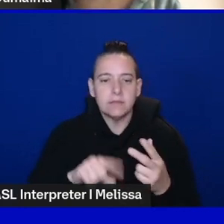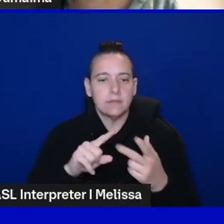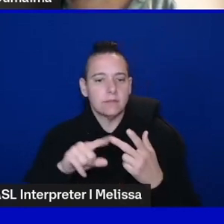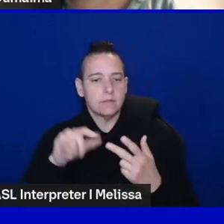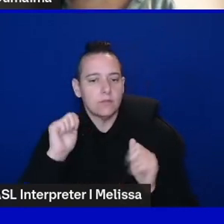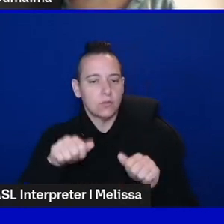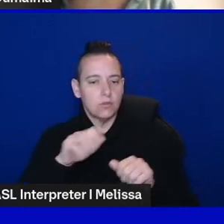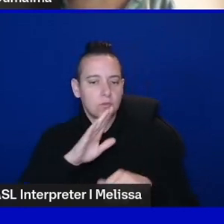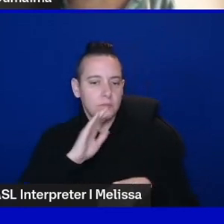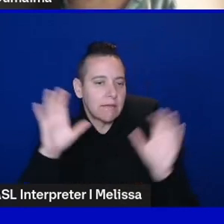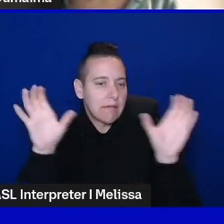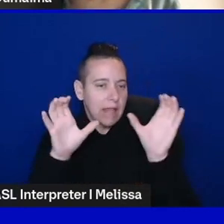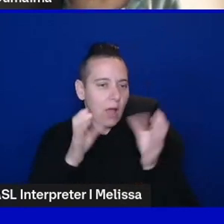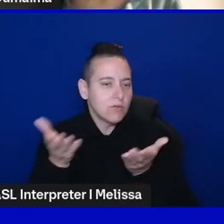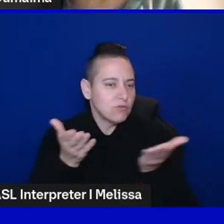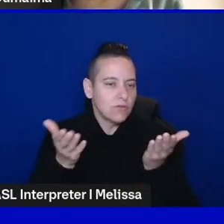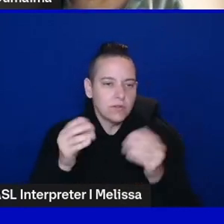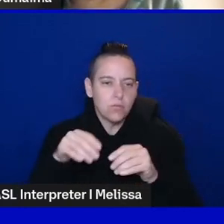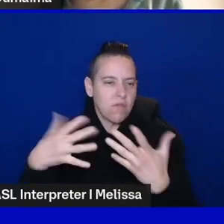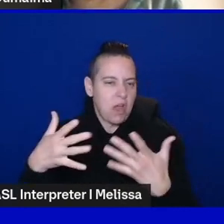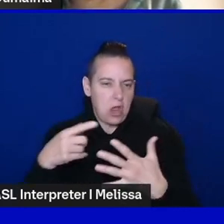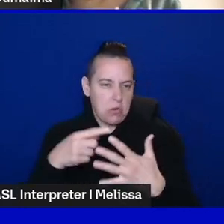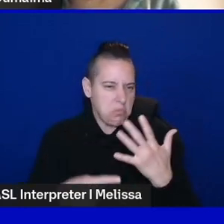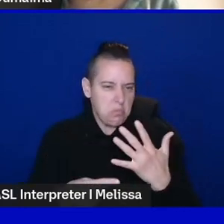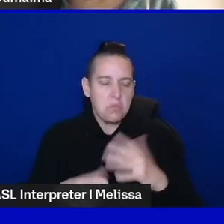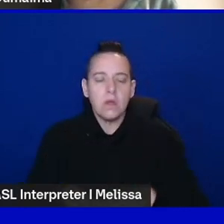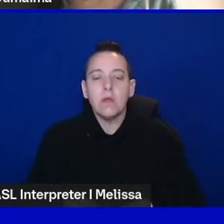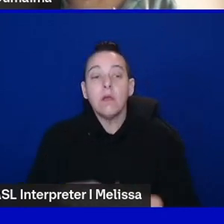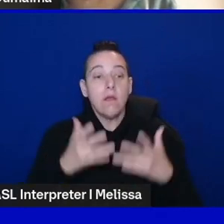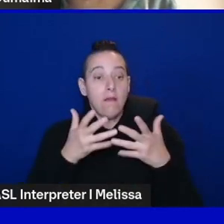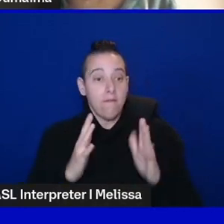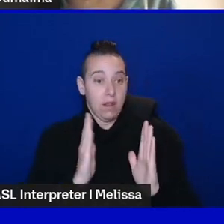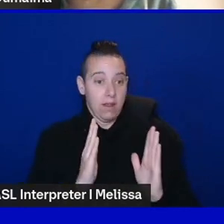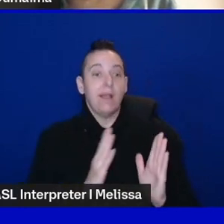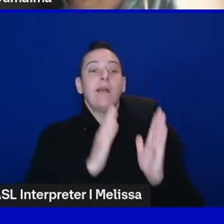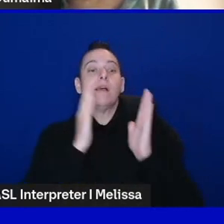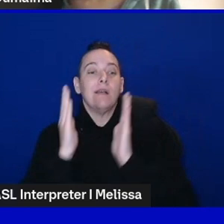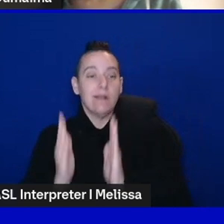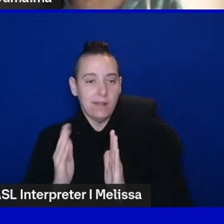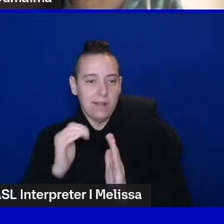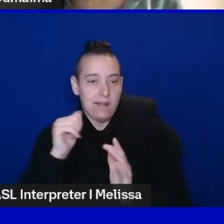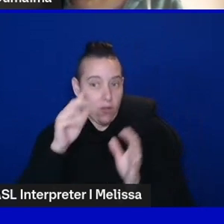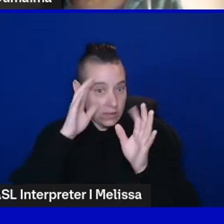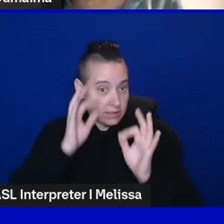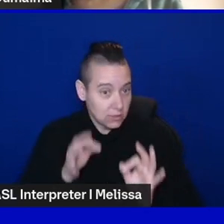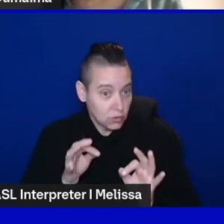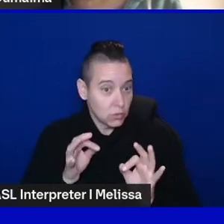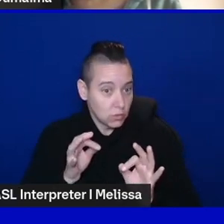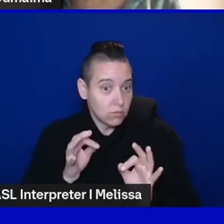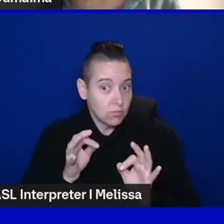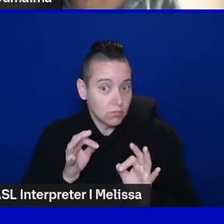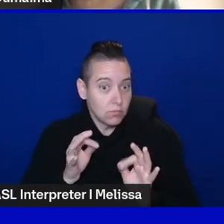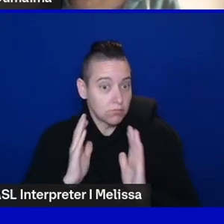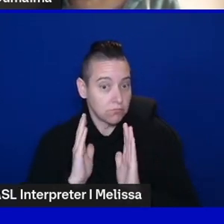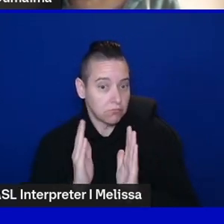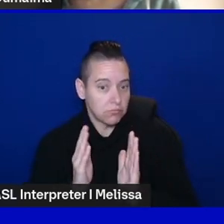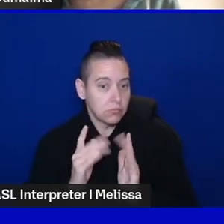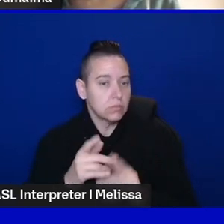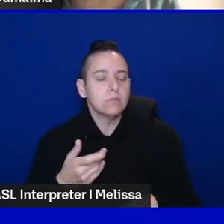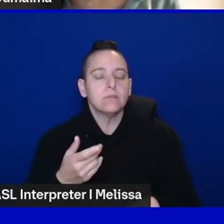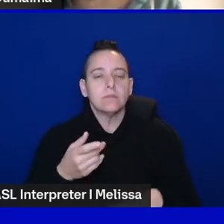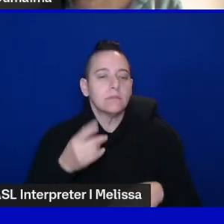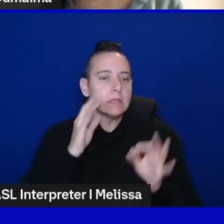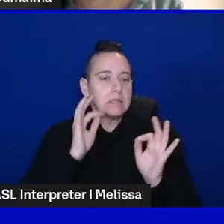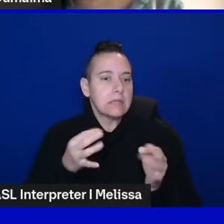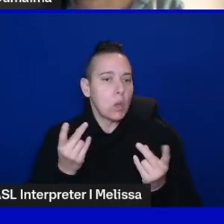service provider, etc. And after that, the flow reaches another decision point, which determines whether